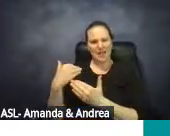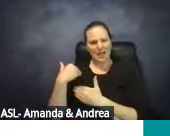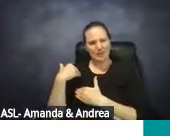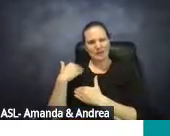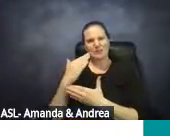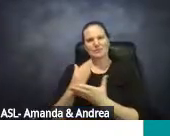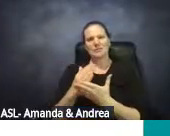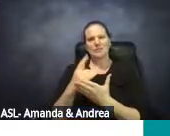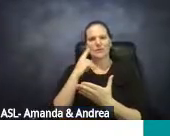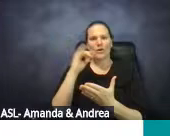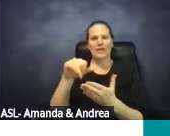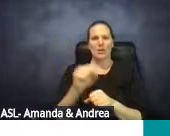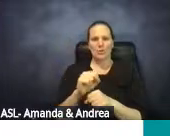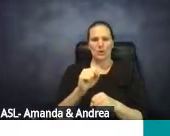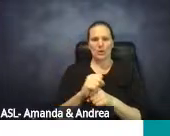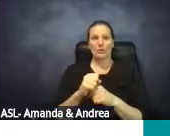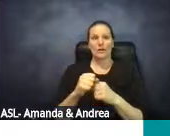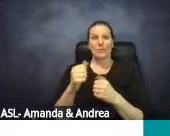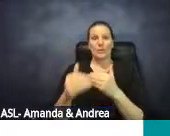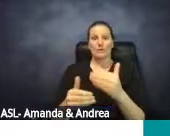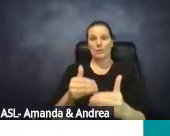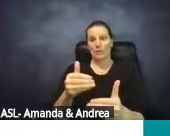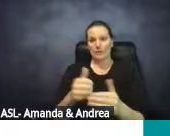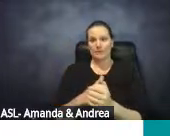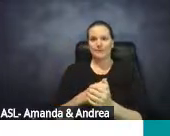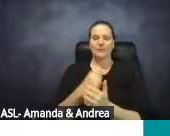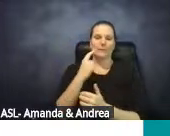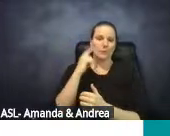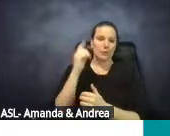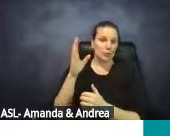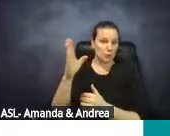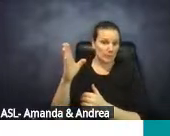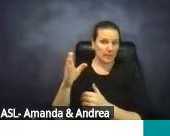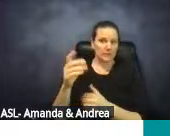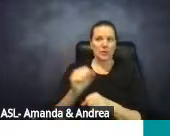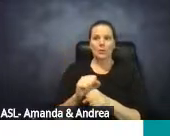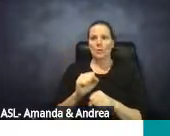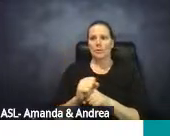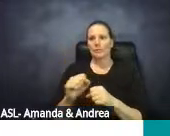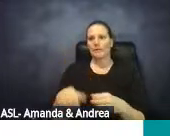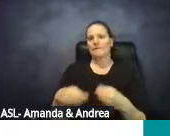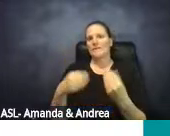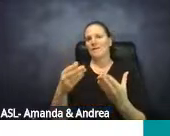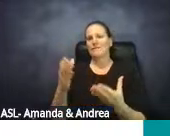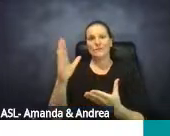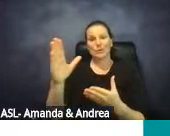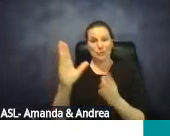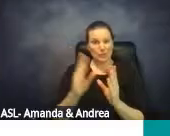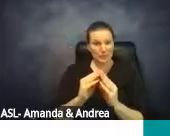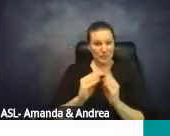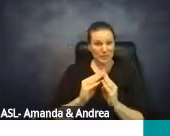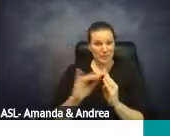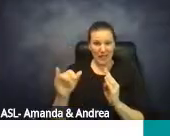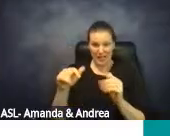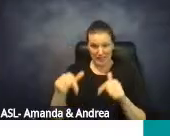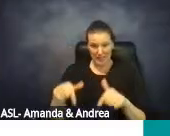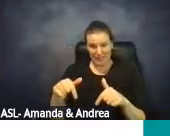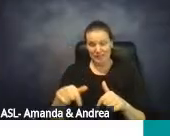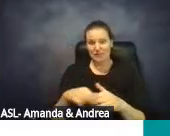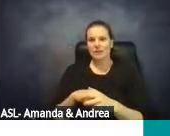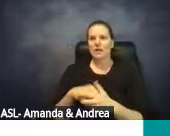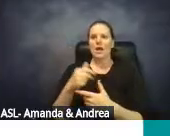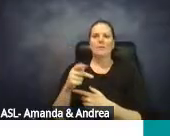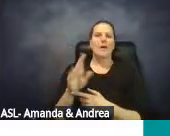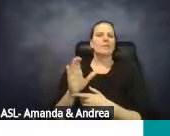for this work as it moves forward. And so future updates on this work will be provided through future meetings such as these, as well as publicly sharing